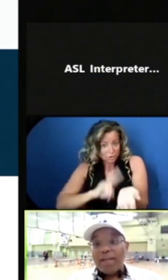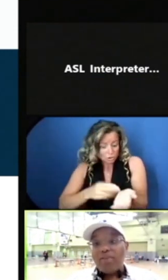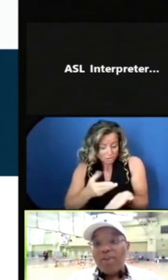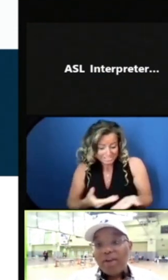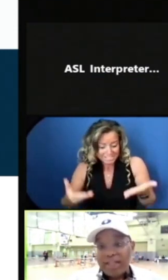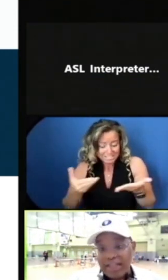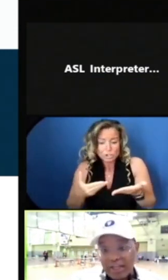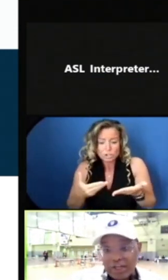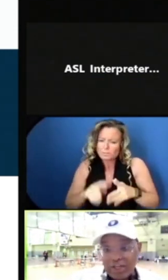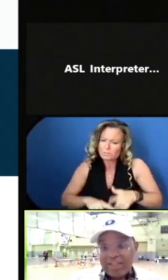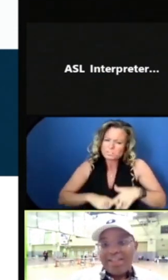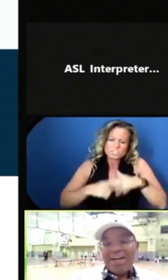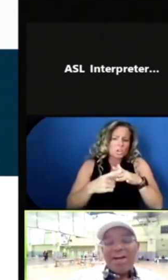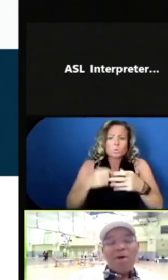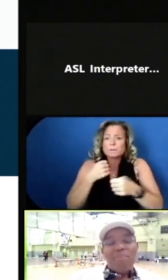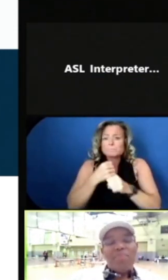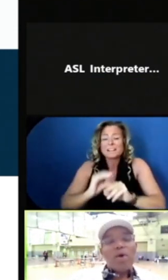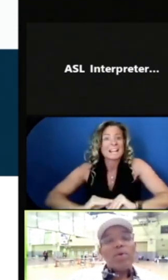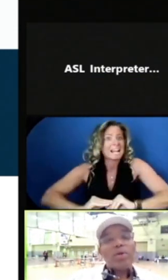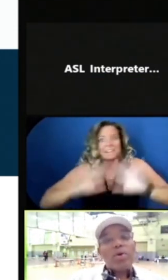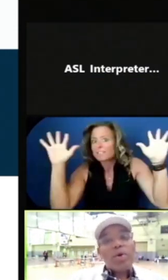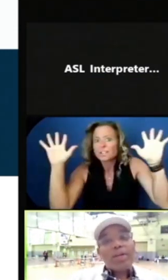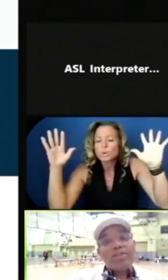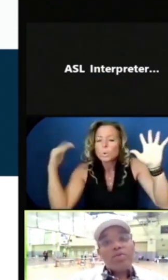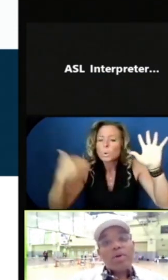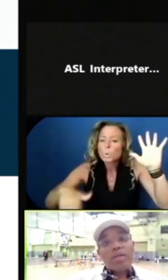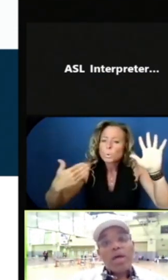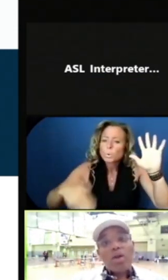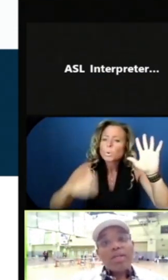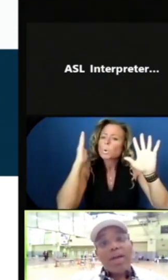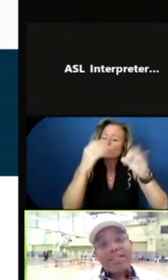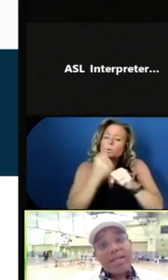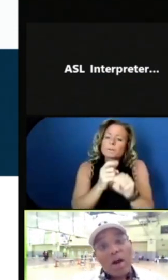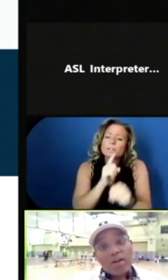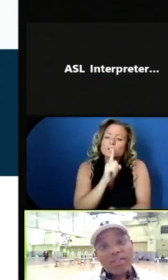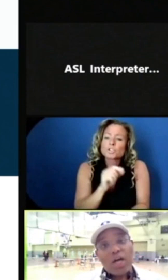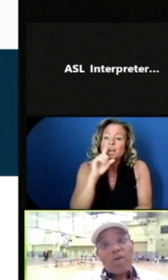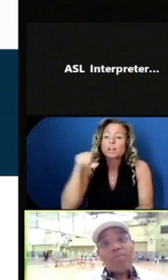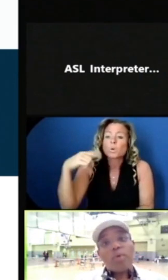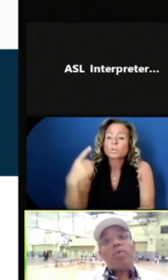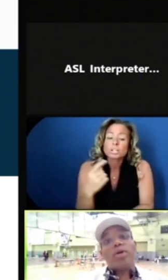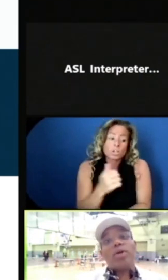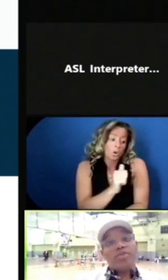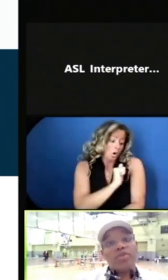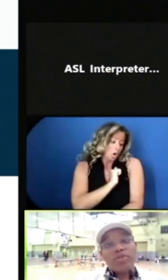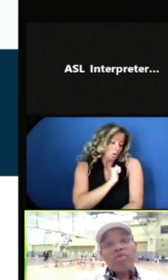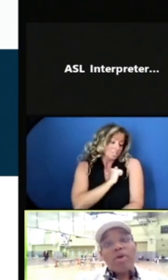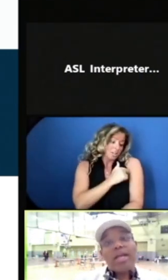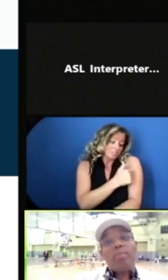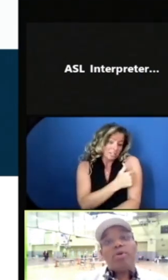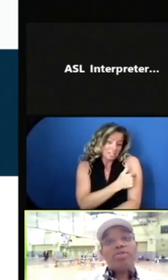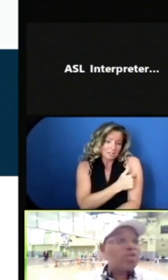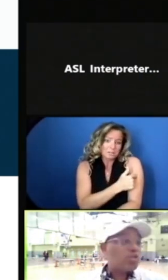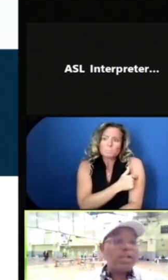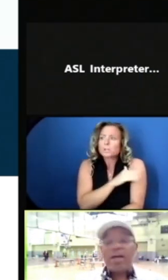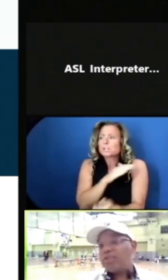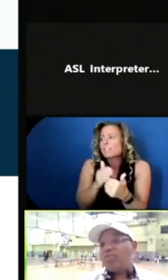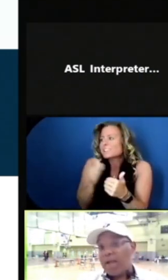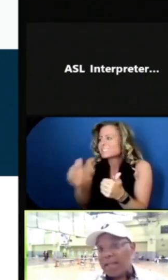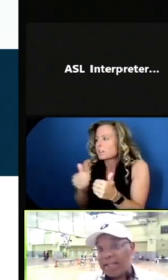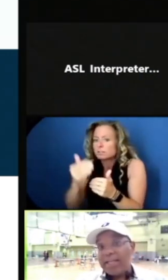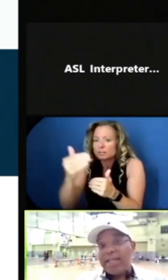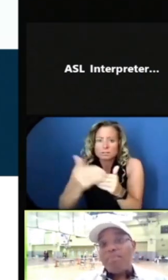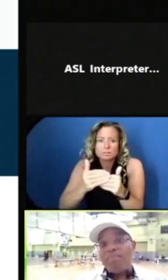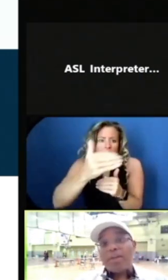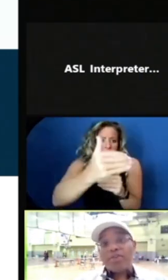we made it very clear that we were going to not only vaccinate ourselves, but we were going to turn to our neighbors, look to our left